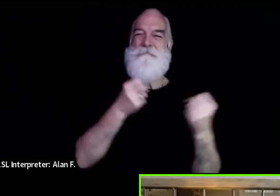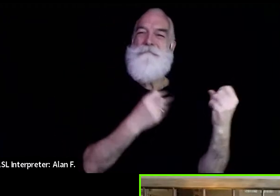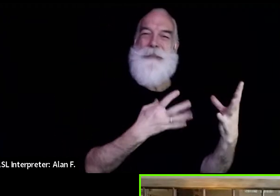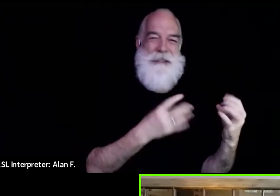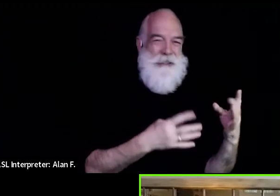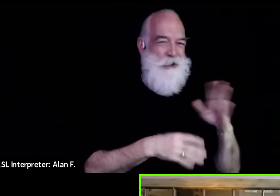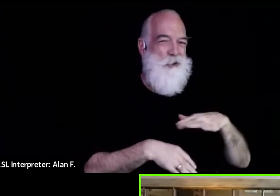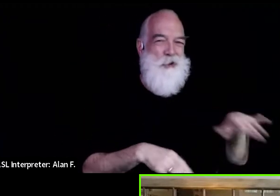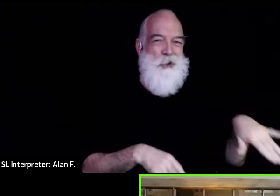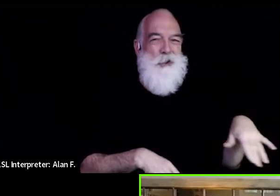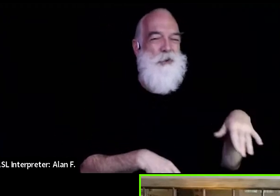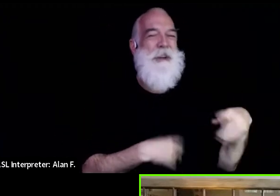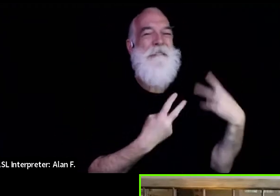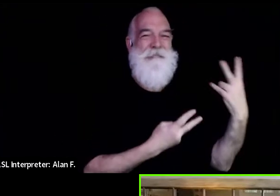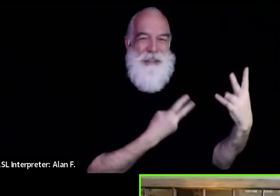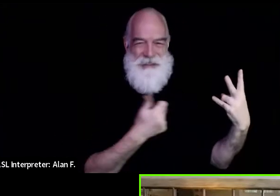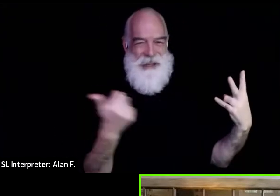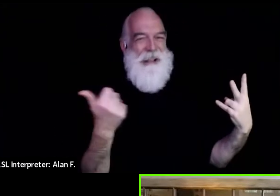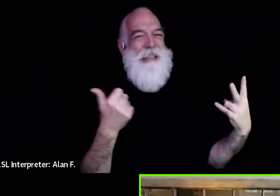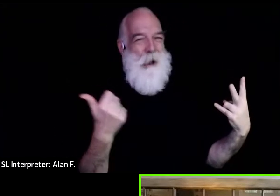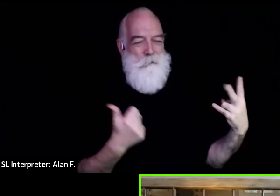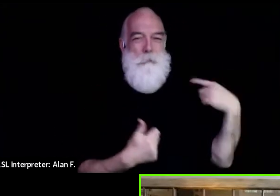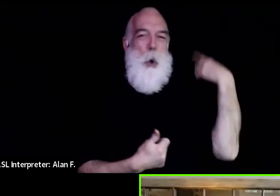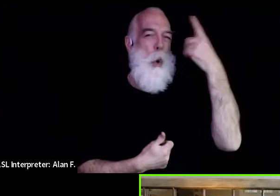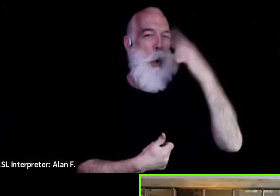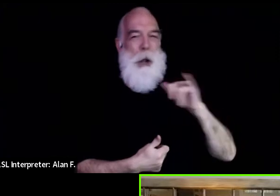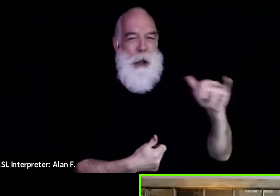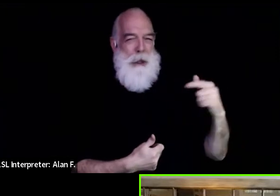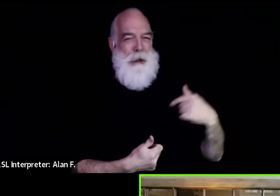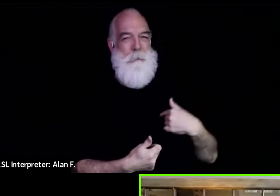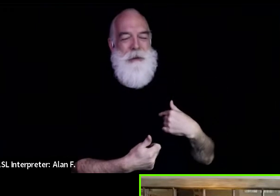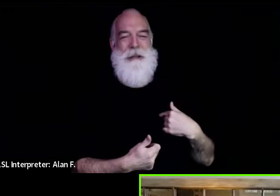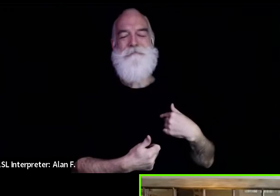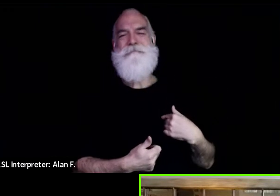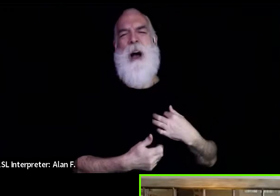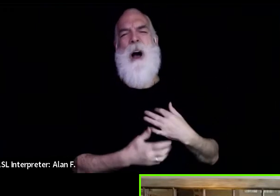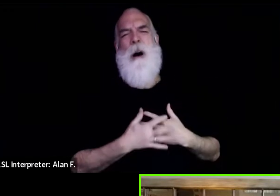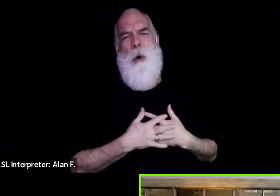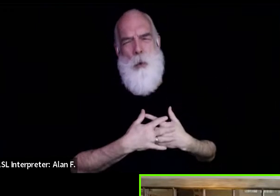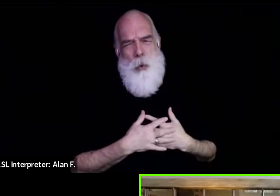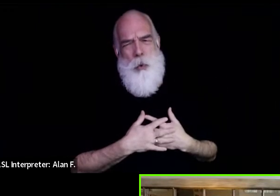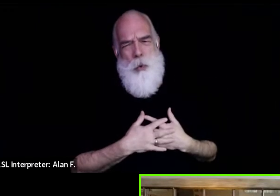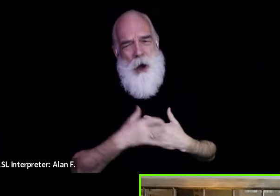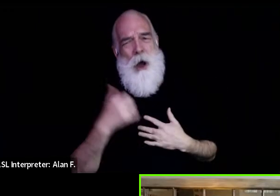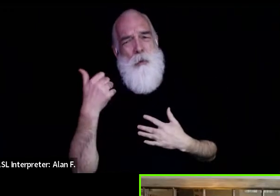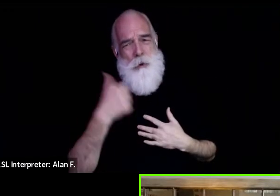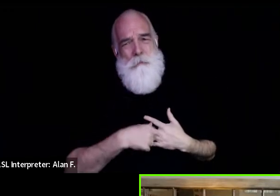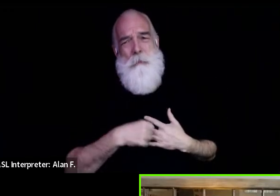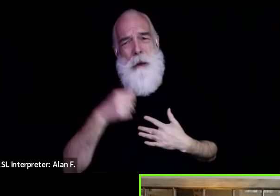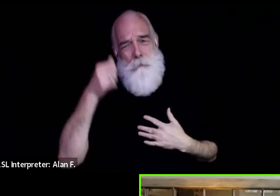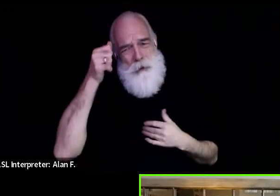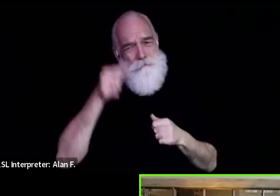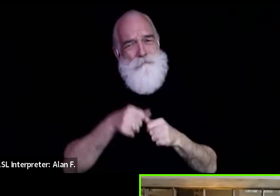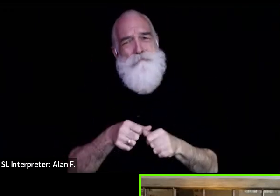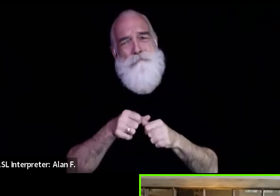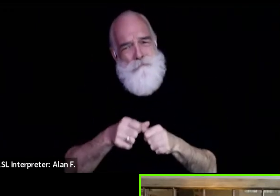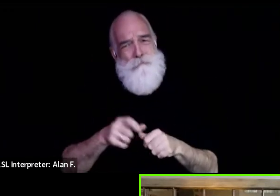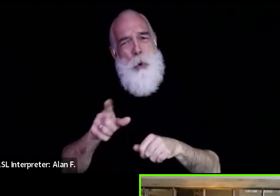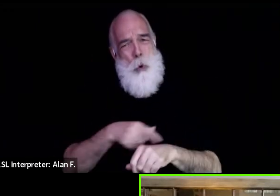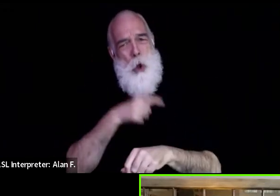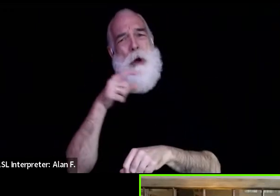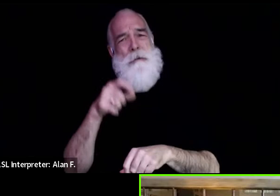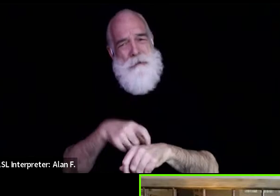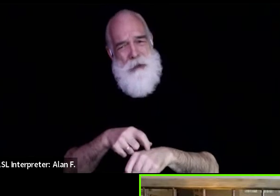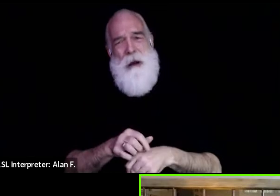something that I've always carried in my heart. And when I was campaigning for mayor, there